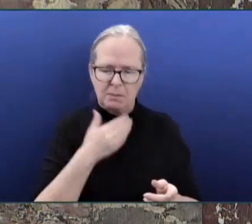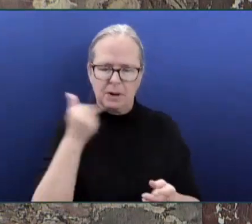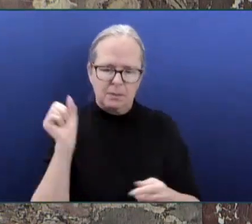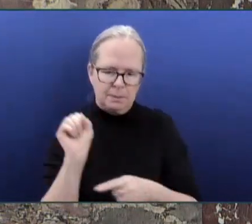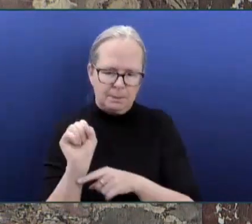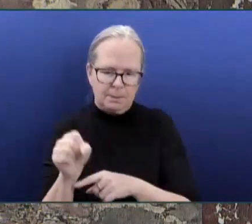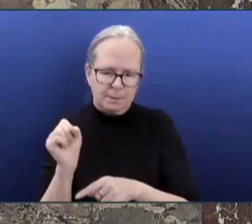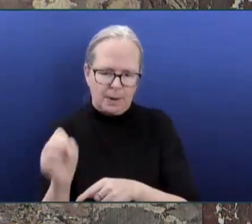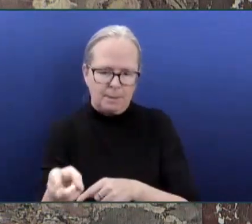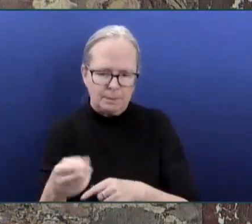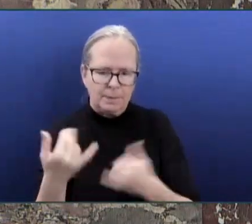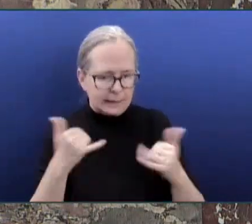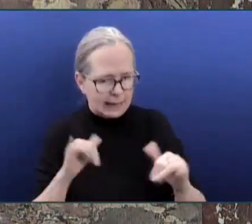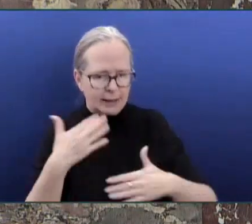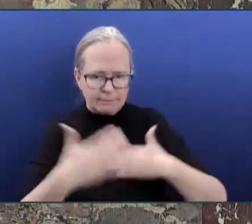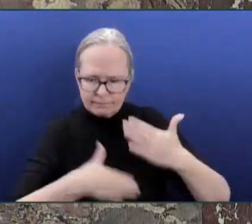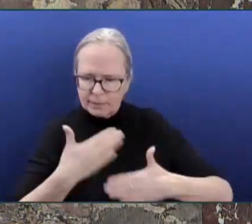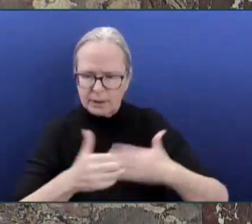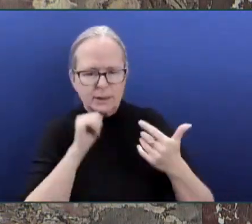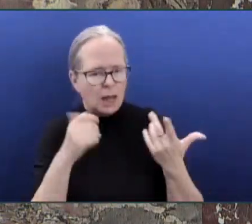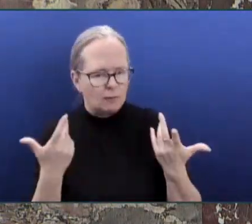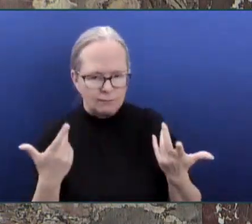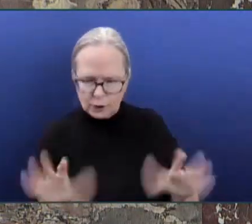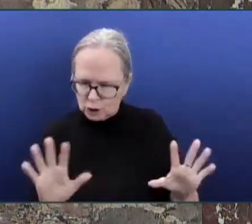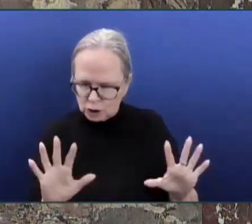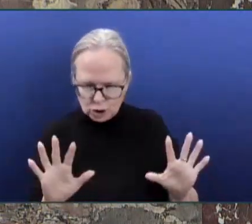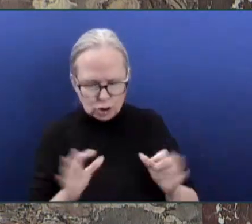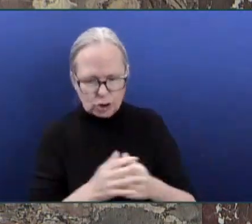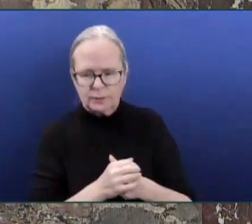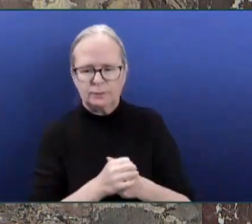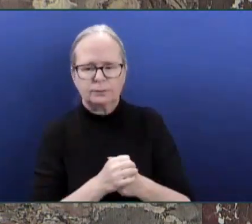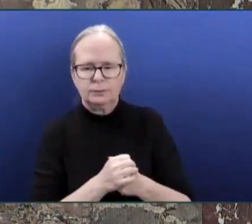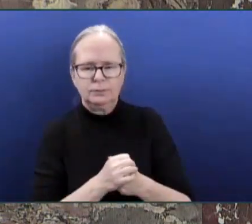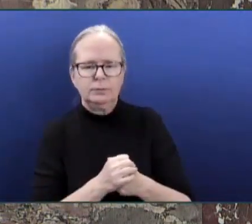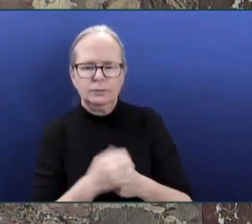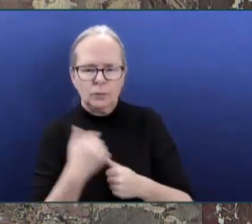speculators and investors, Members. which was the #1 priority on the other side of the House.